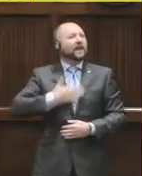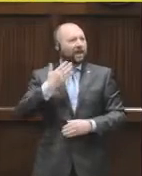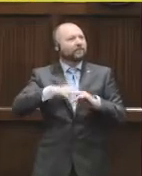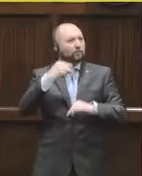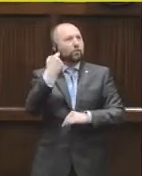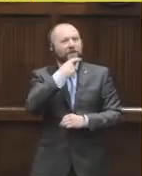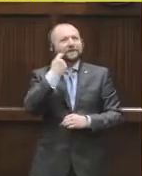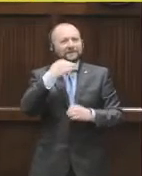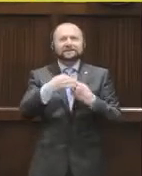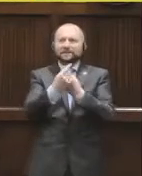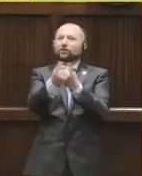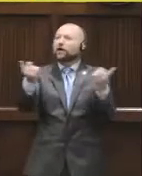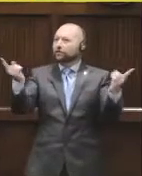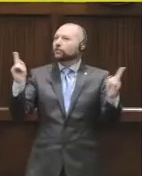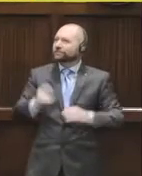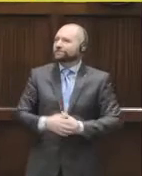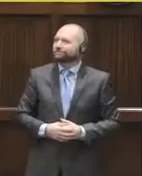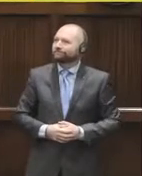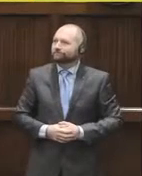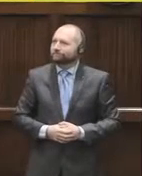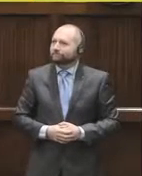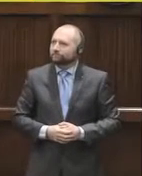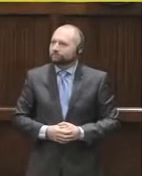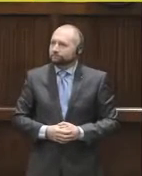lot easier for all of you.